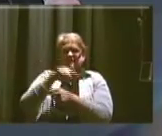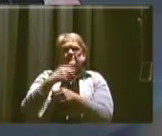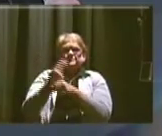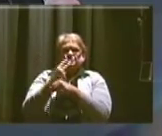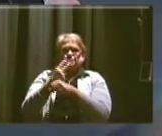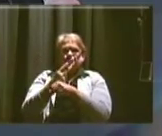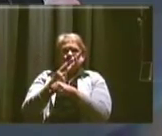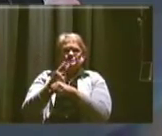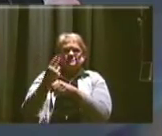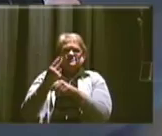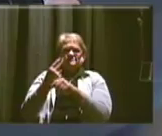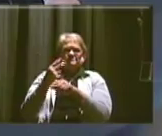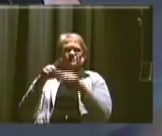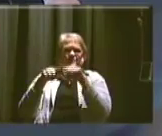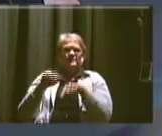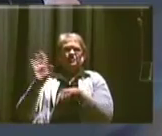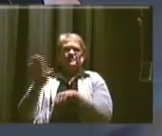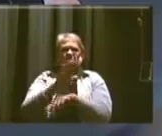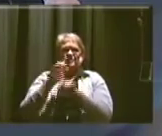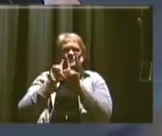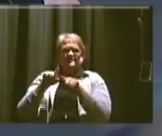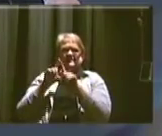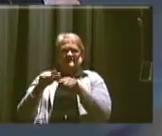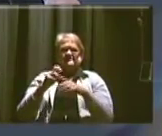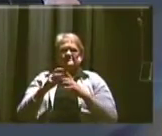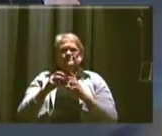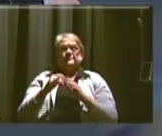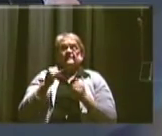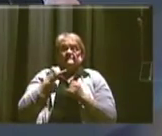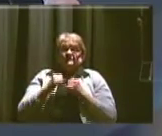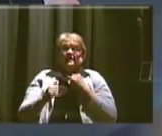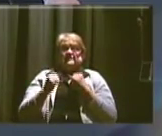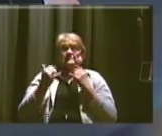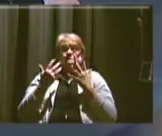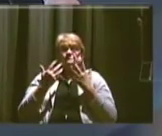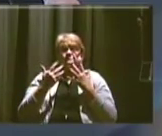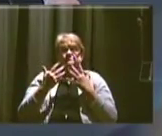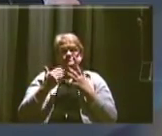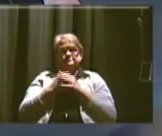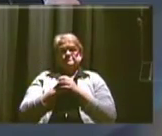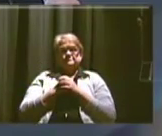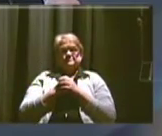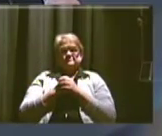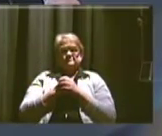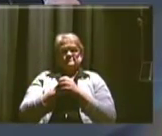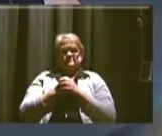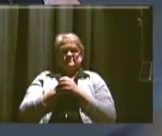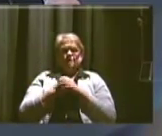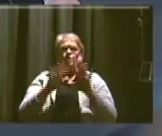allocation based upon their attendance. And then finally, what we do is we also,